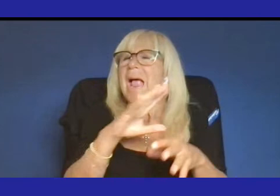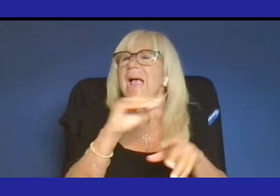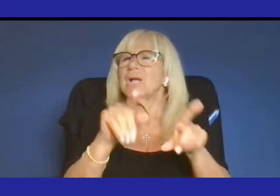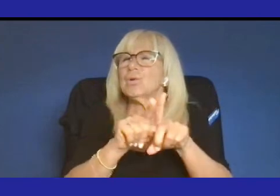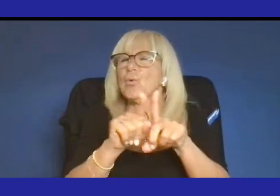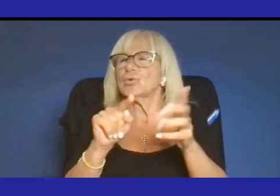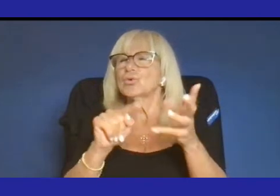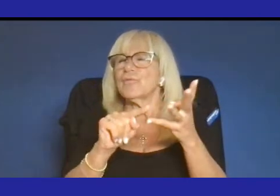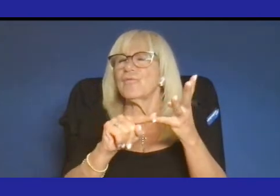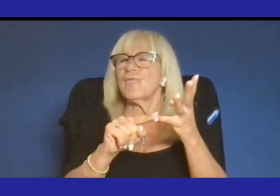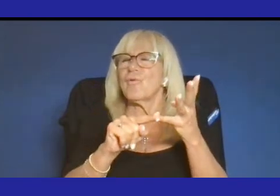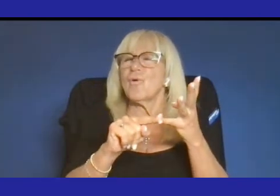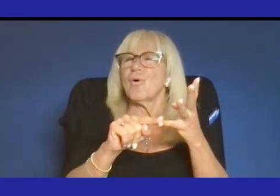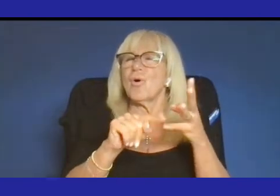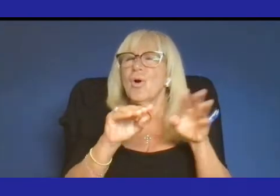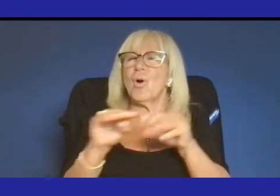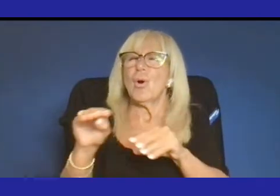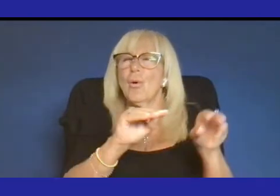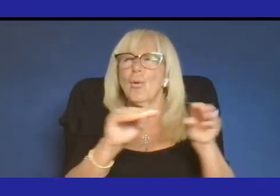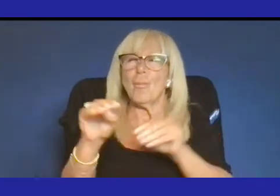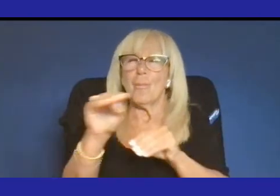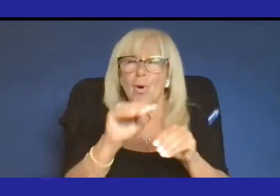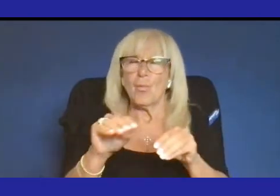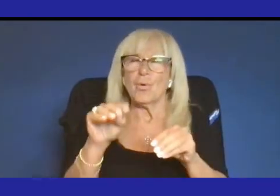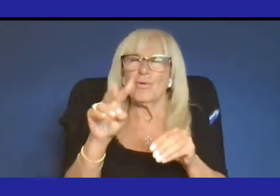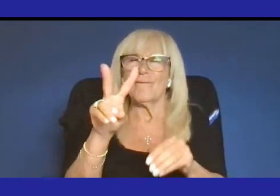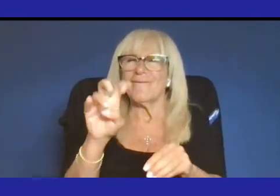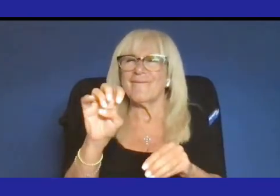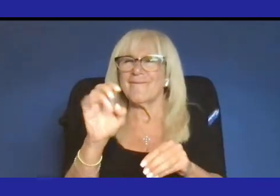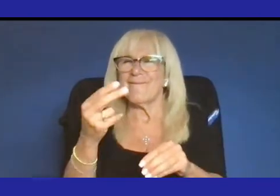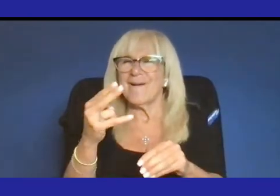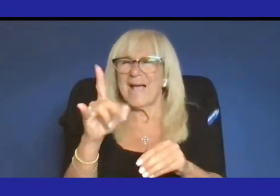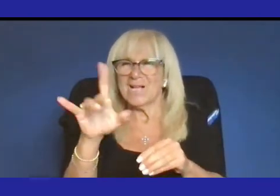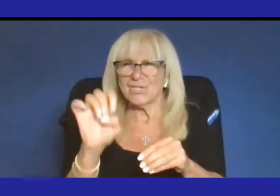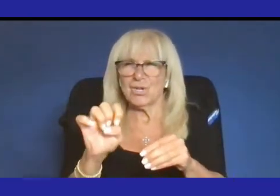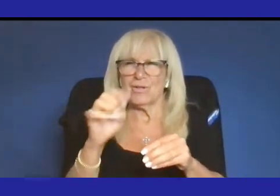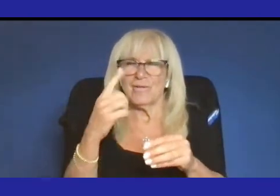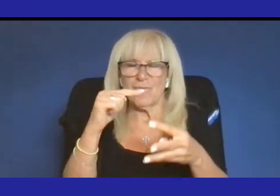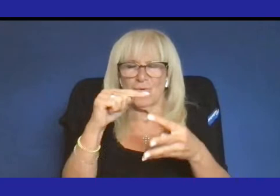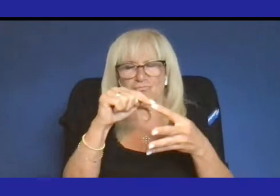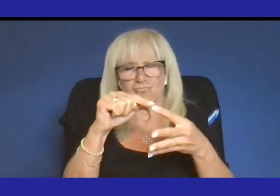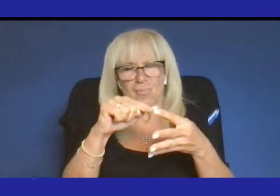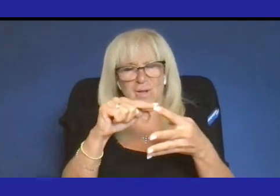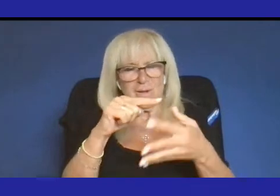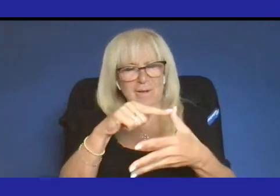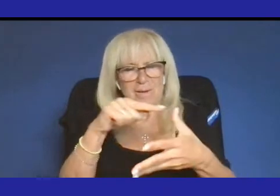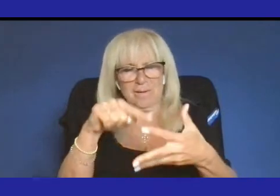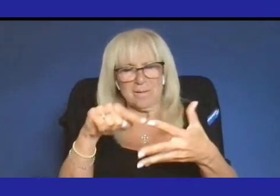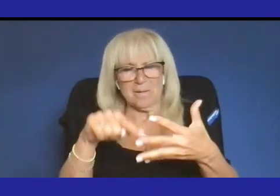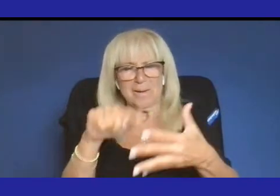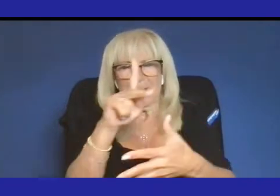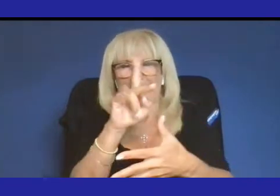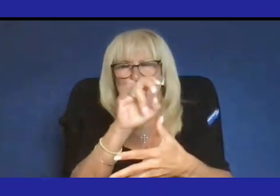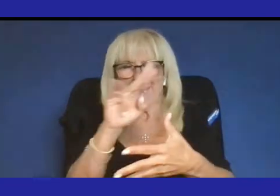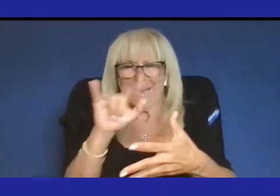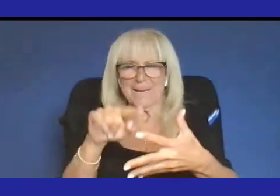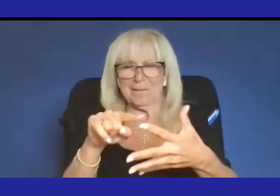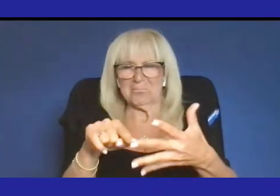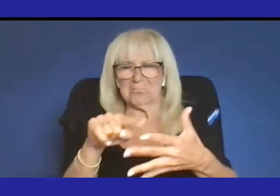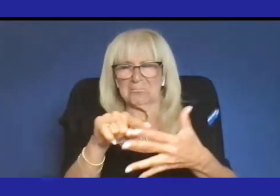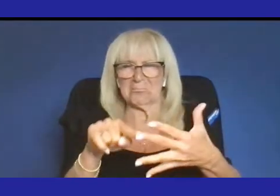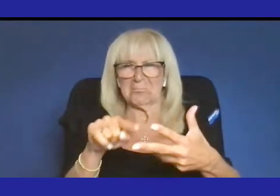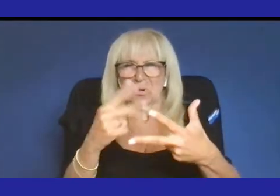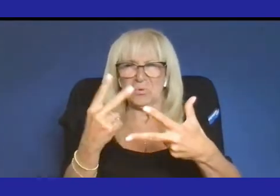at Carter, Kohler, McKinney, and Seaview. And that concludes my report. Thank you so much. Thank you. Any comments or, yes?